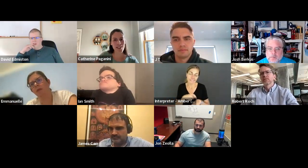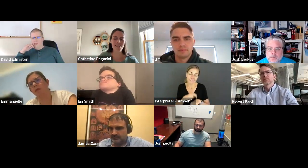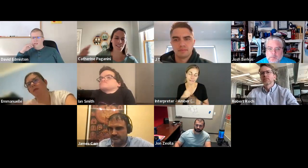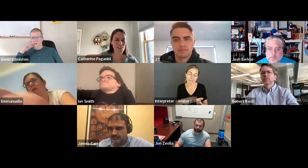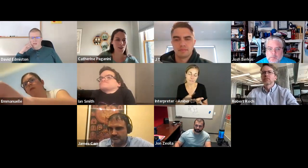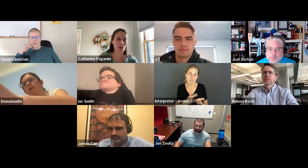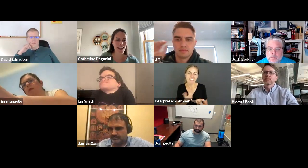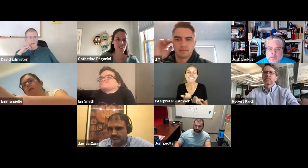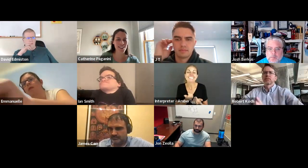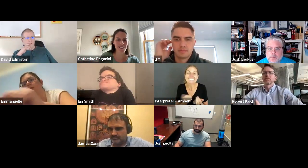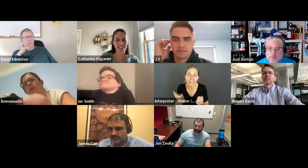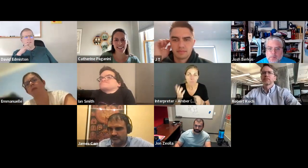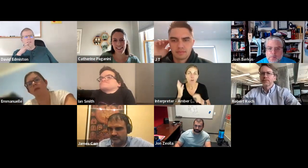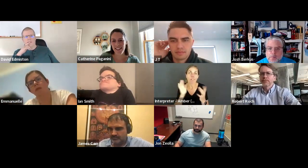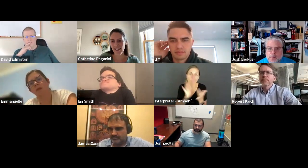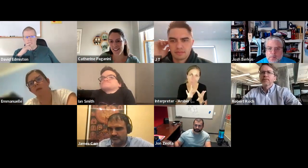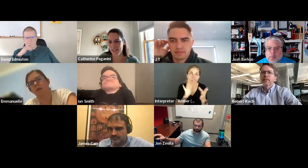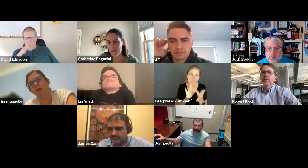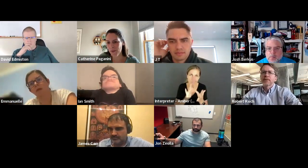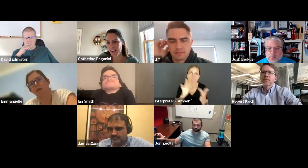touch points until someone actually